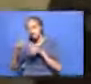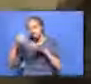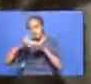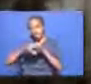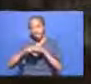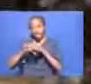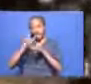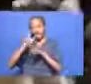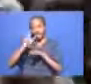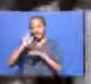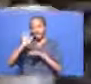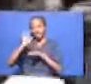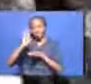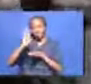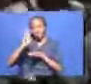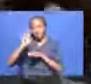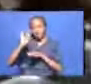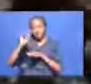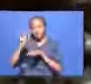military observer.